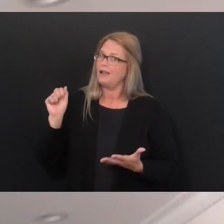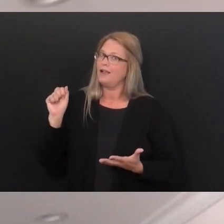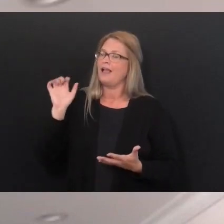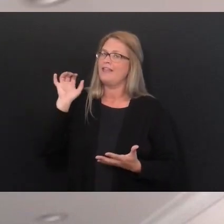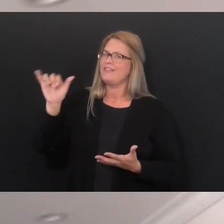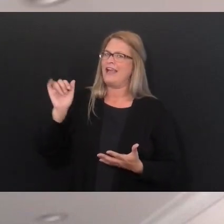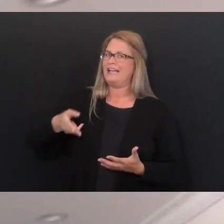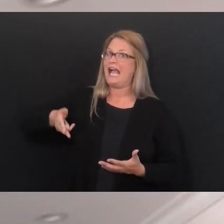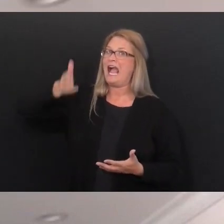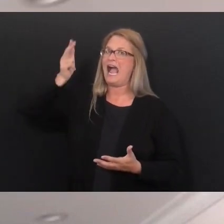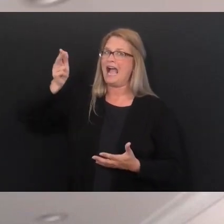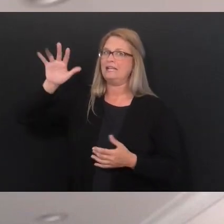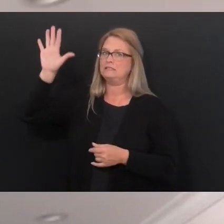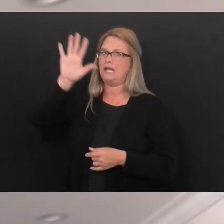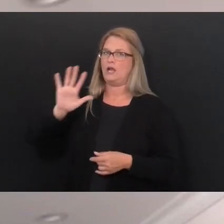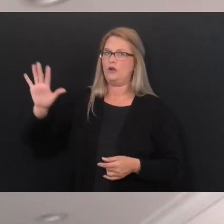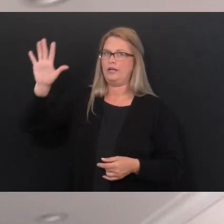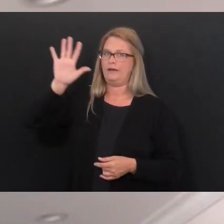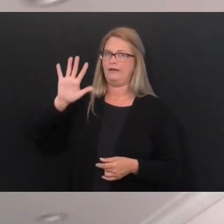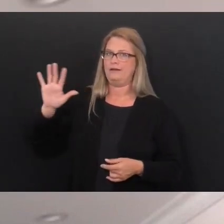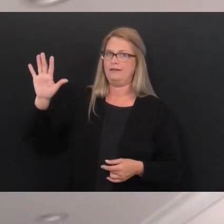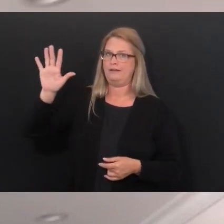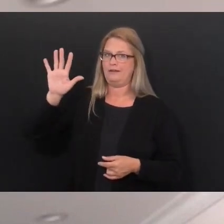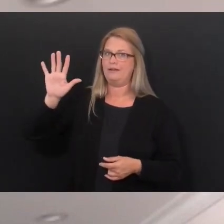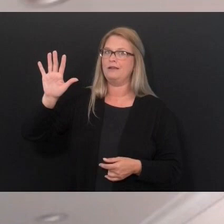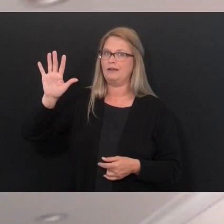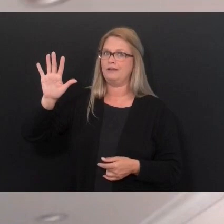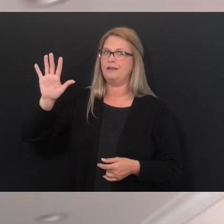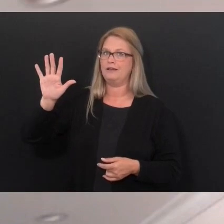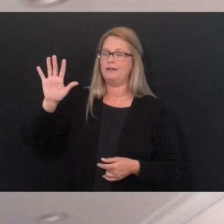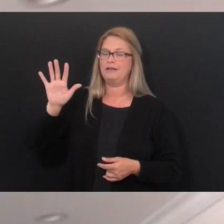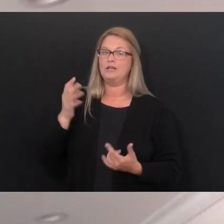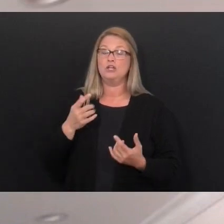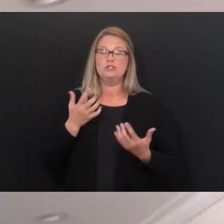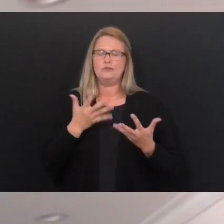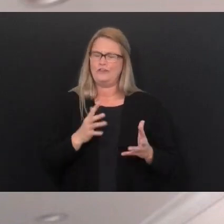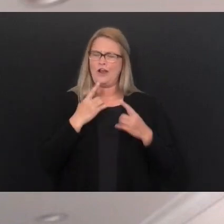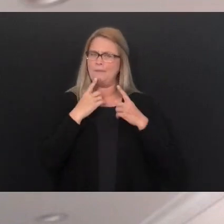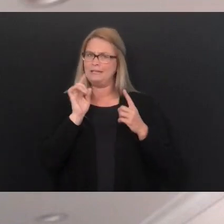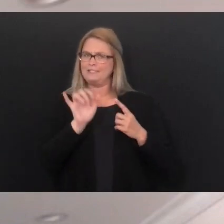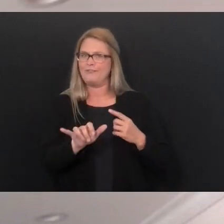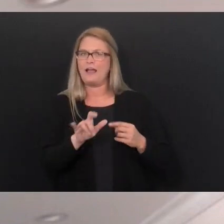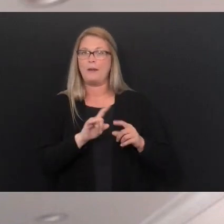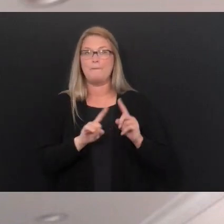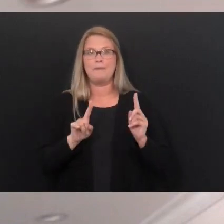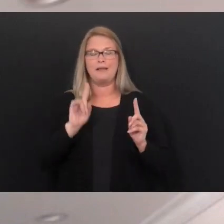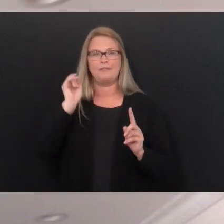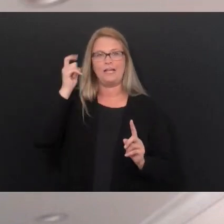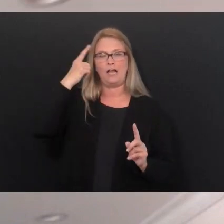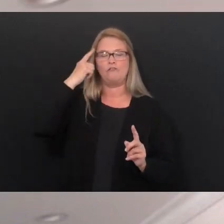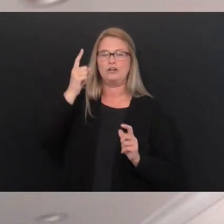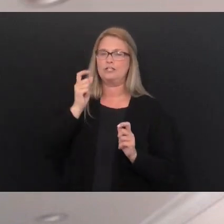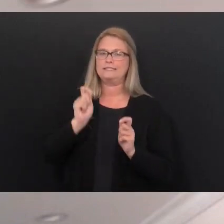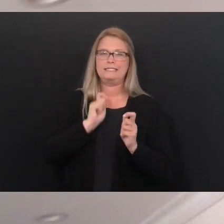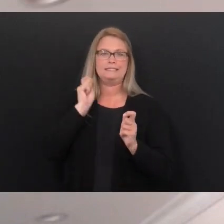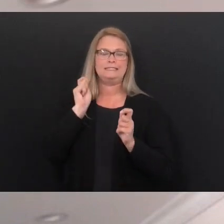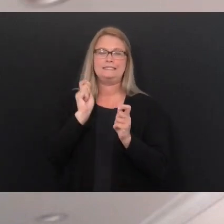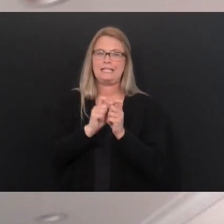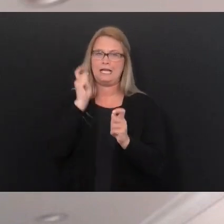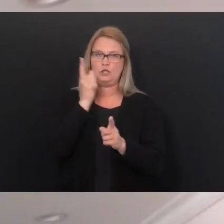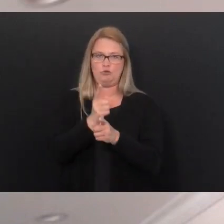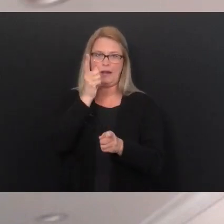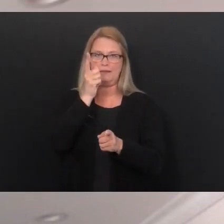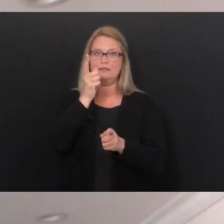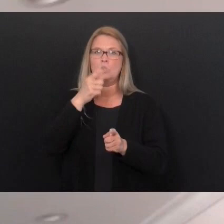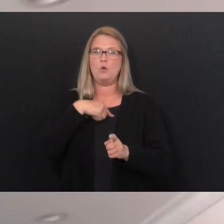our highest susceptibility area, as you rightly point out. So while the governor, to me, is exactly correct that we're